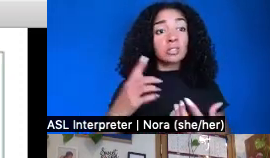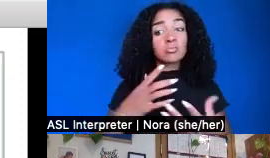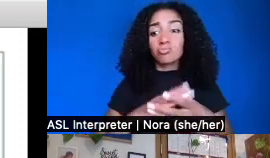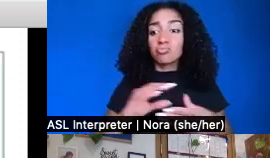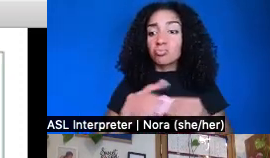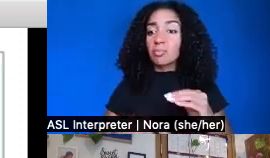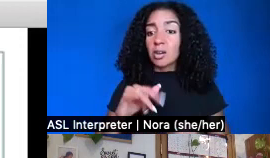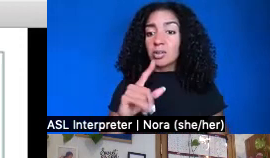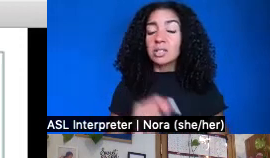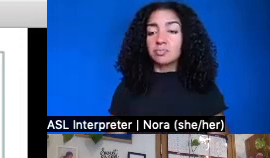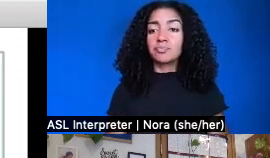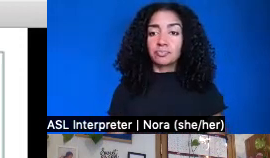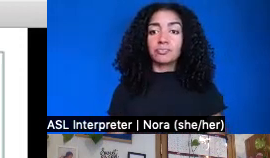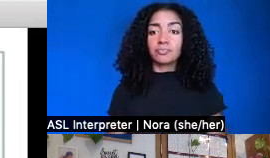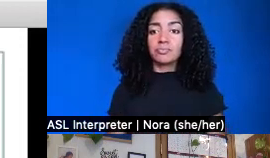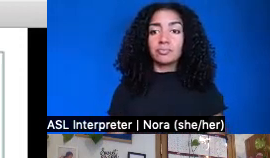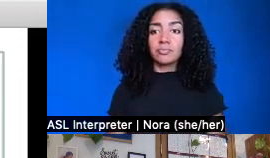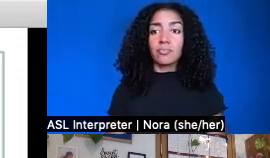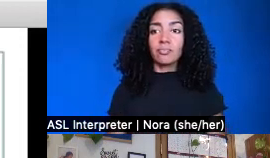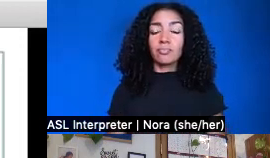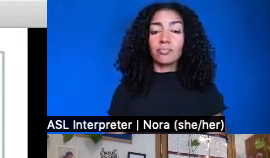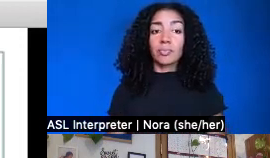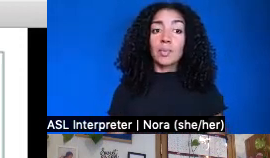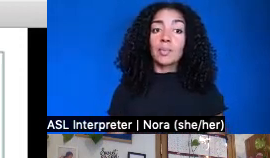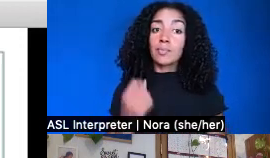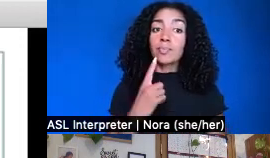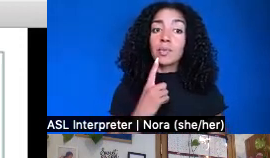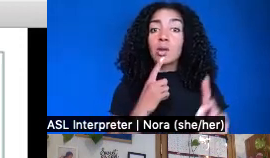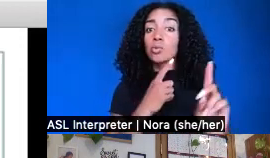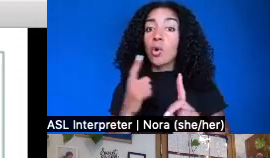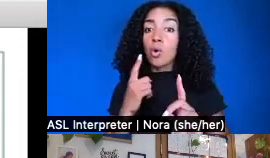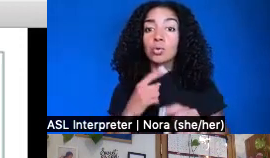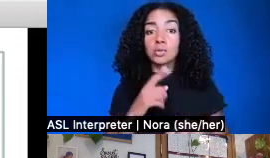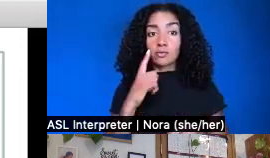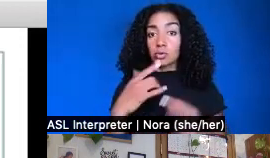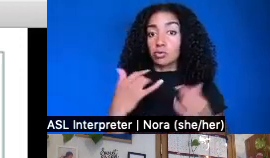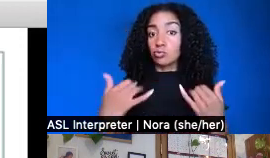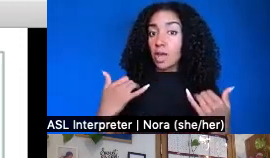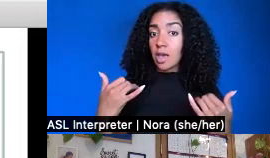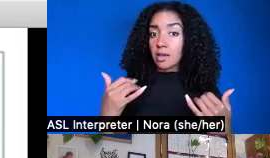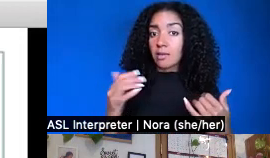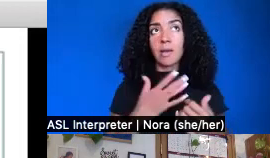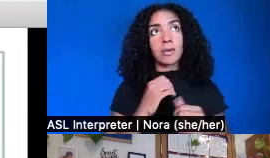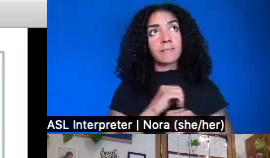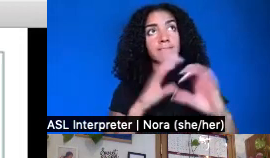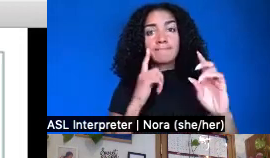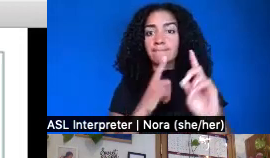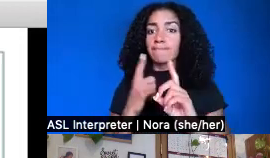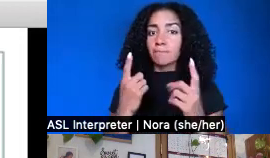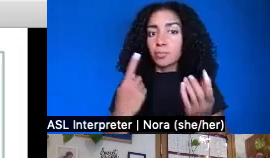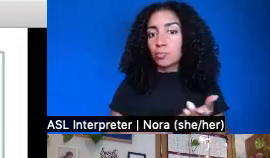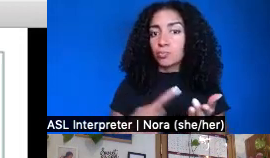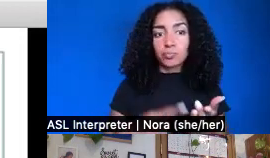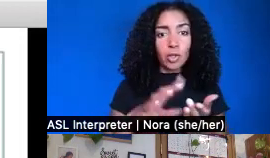So the goals and objectives, just kind of thinking about the root causes. You know, how do we restore wellness in our